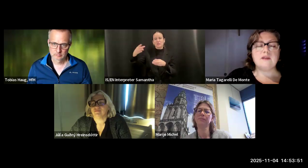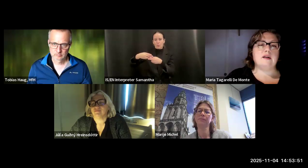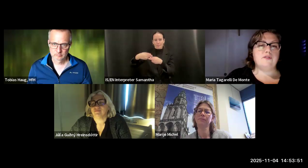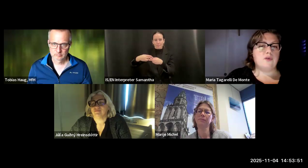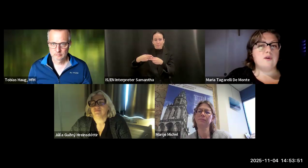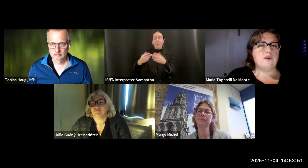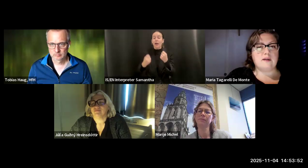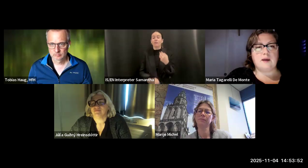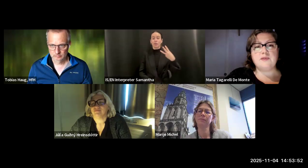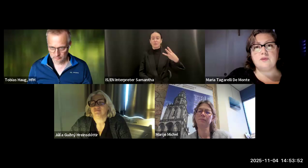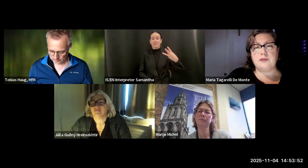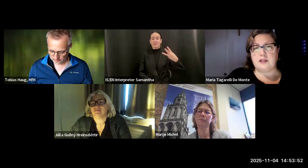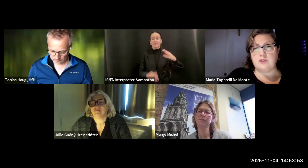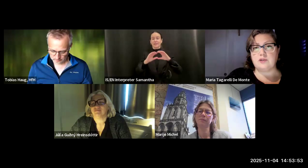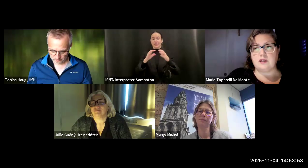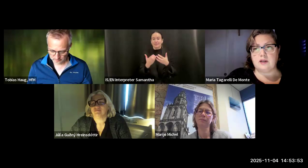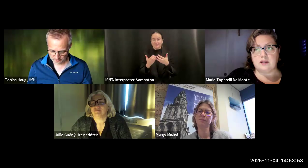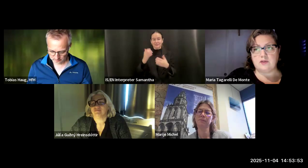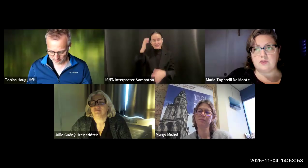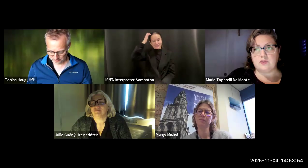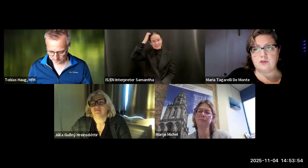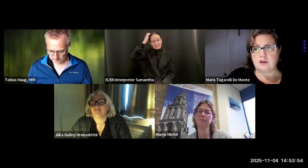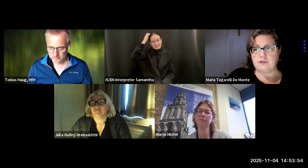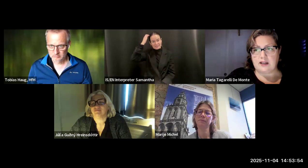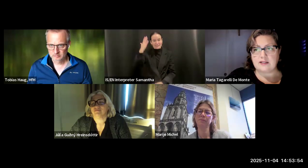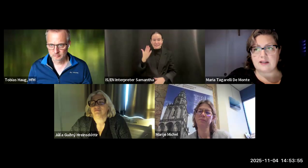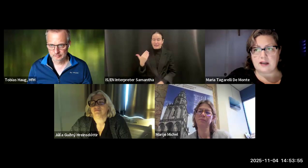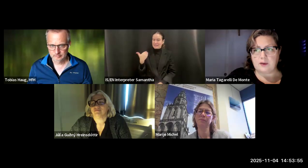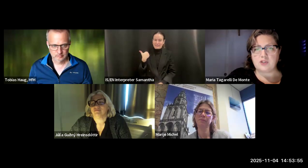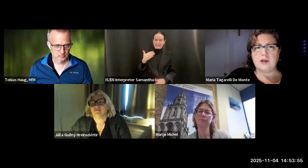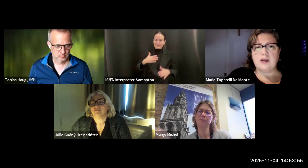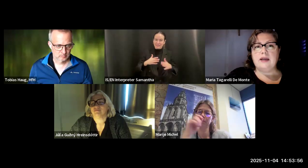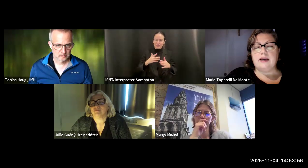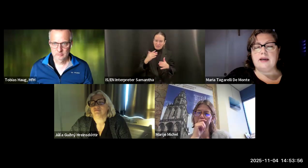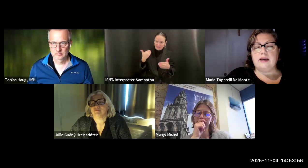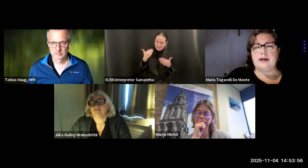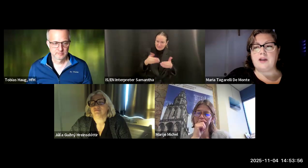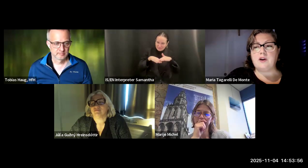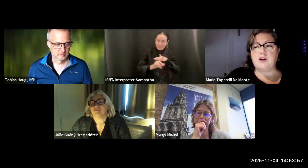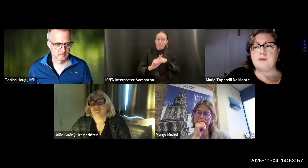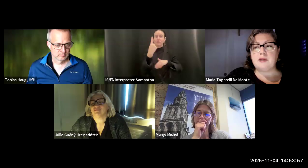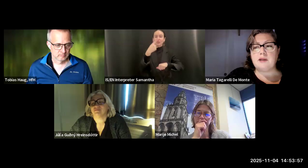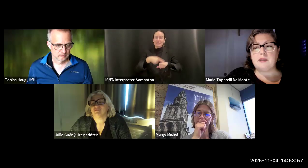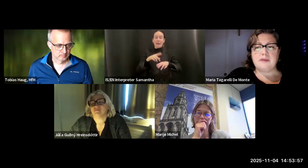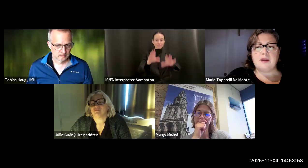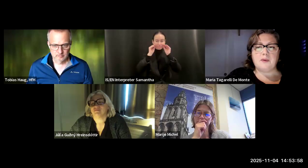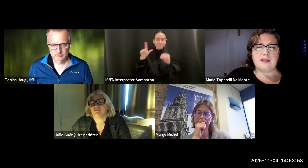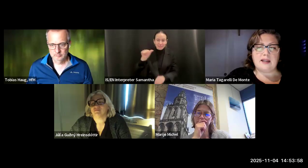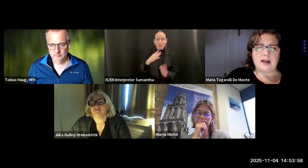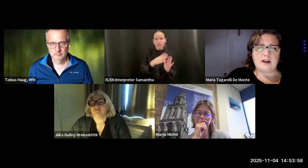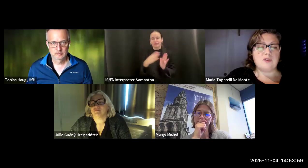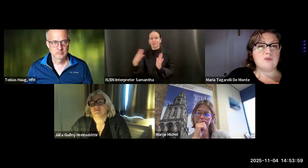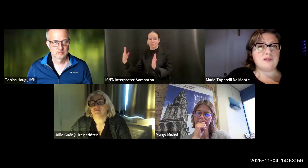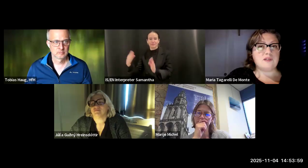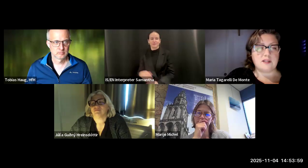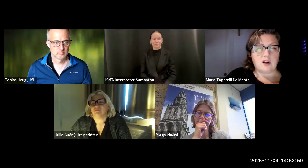3 courses for absolute beginners, students of Italian Sign Language. I normally meet them